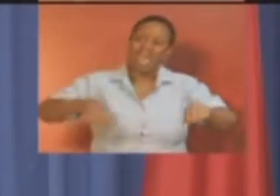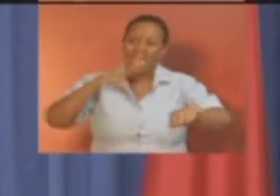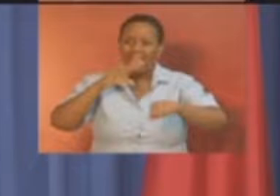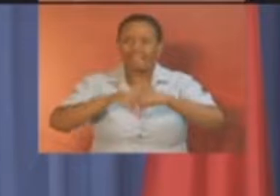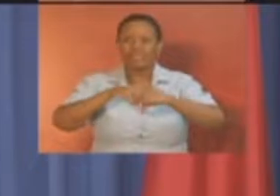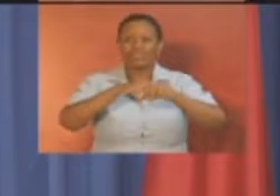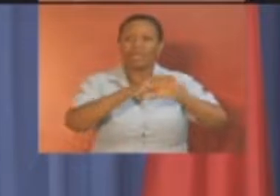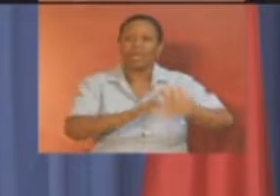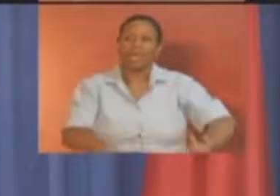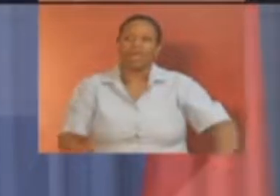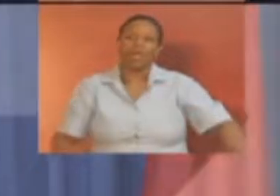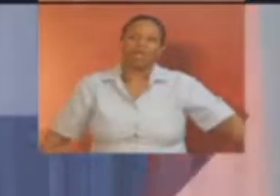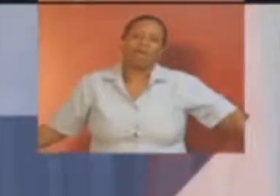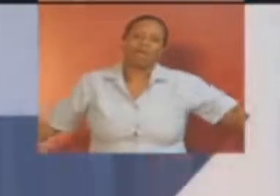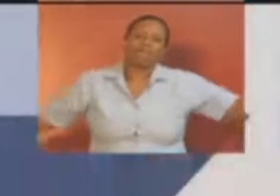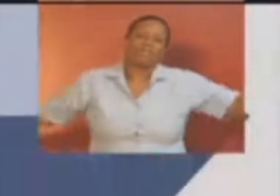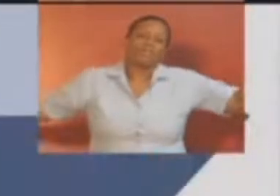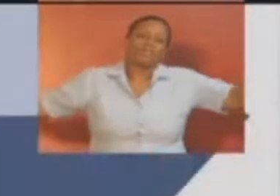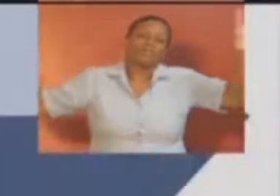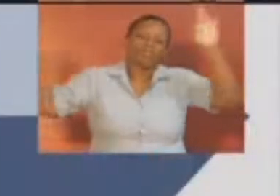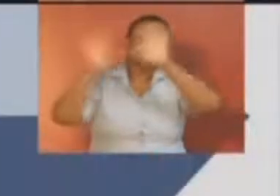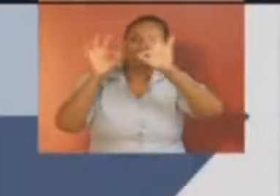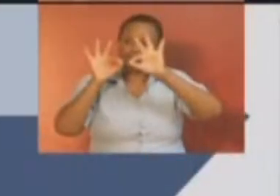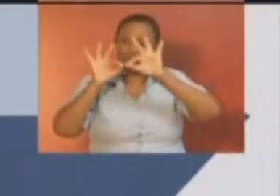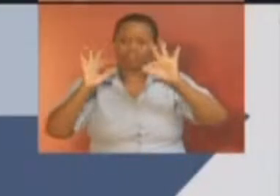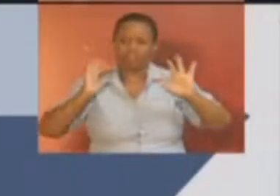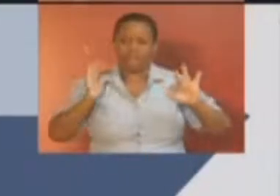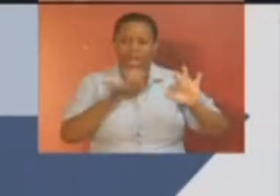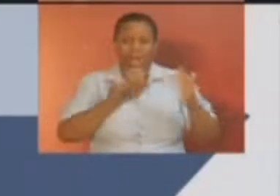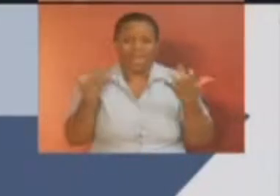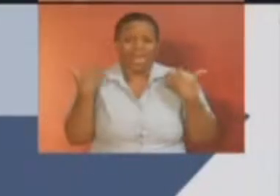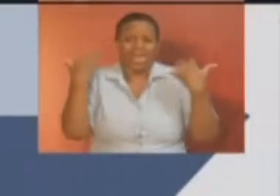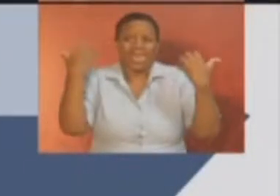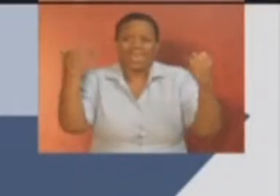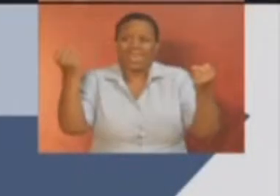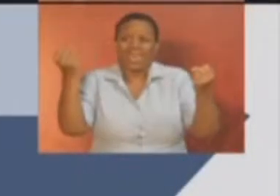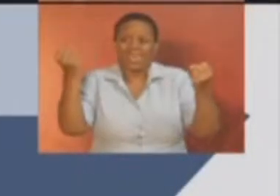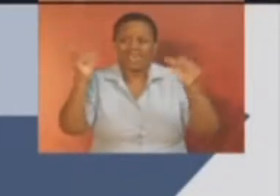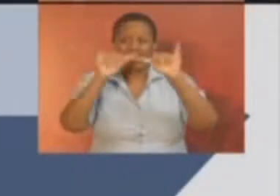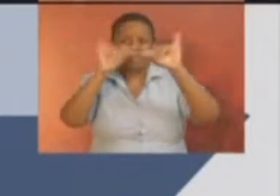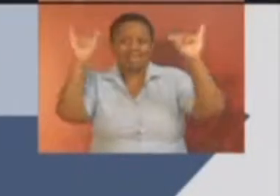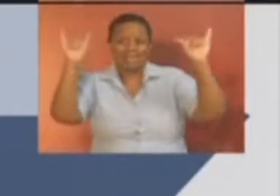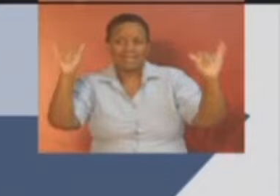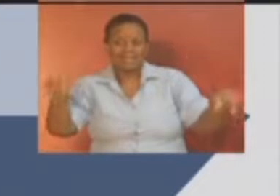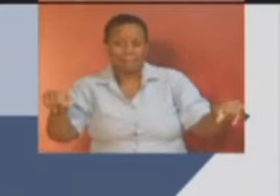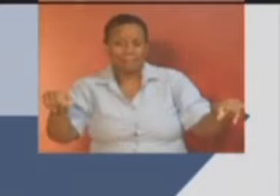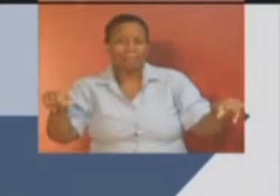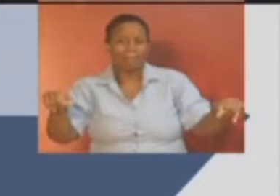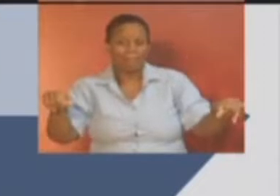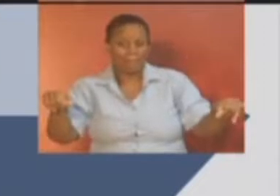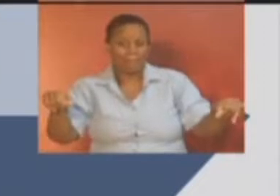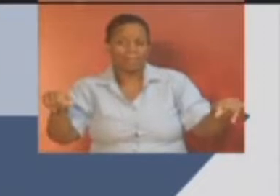parallel healthcare system, the Ministry of Health's response to the COVID-19 pandemic.